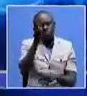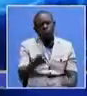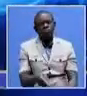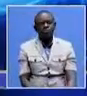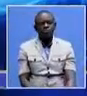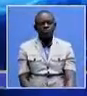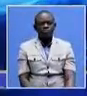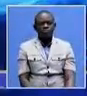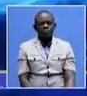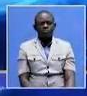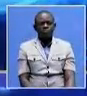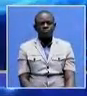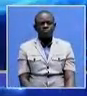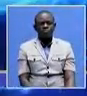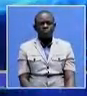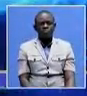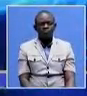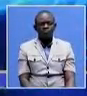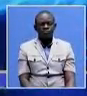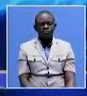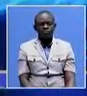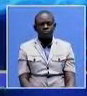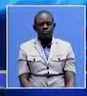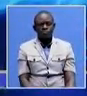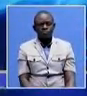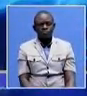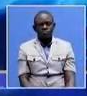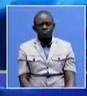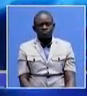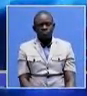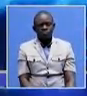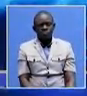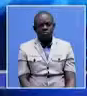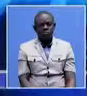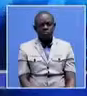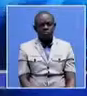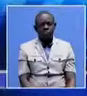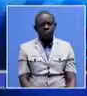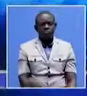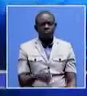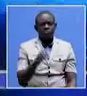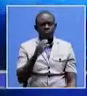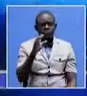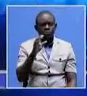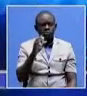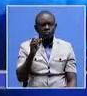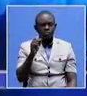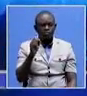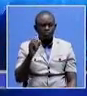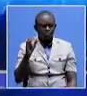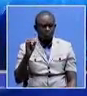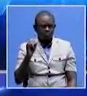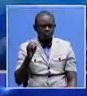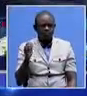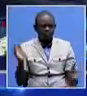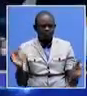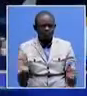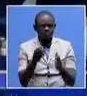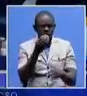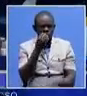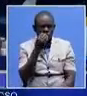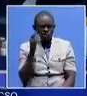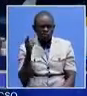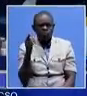account. Now, the civil society scaling up nutrition, CSO Sun, is concerned with the influx of